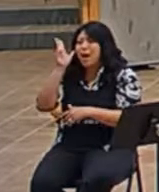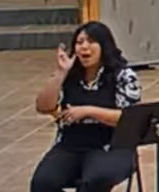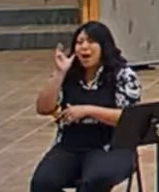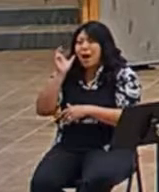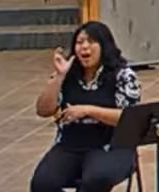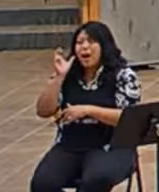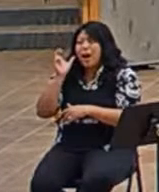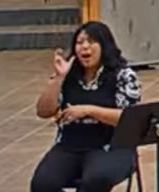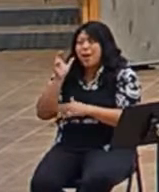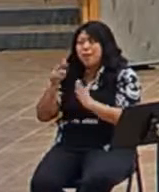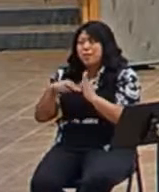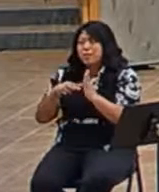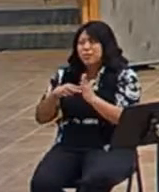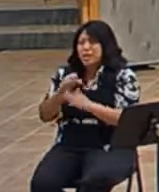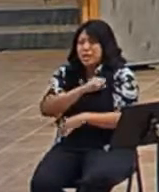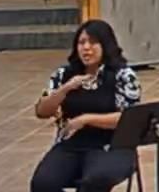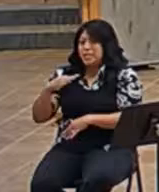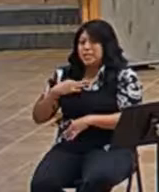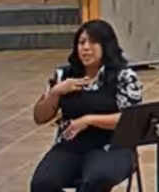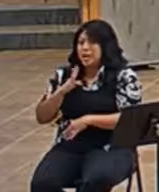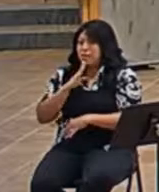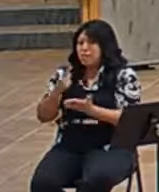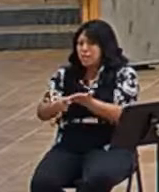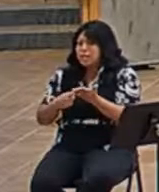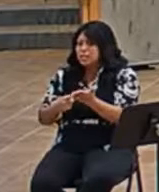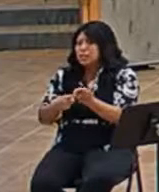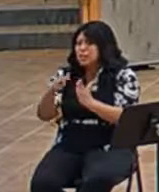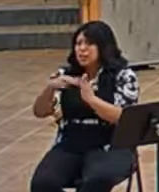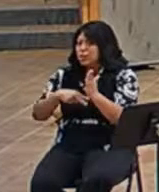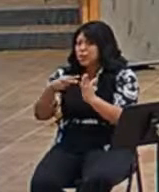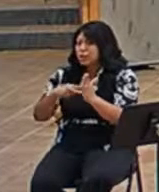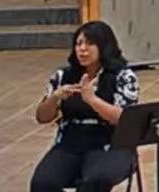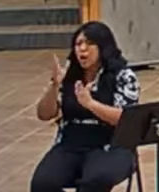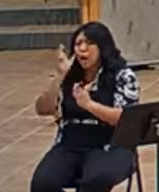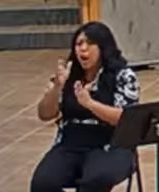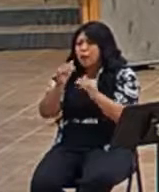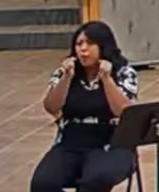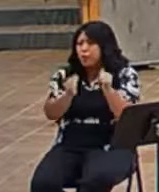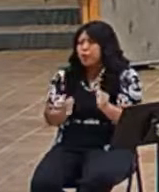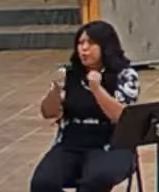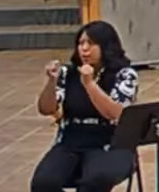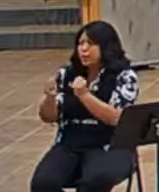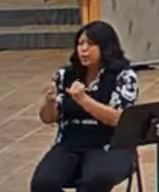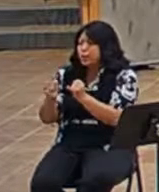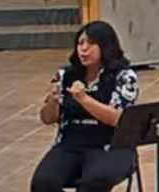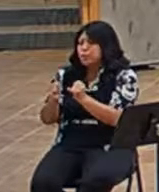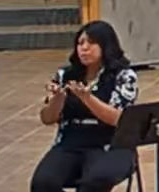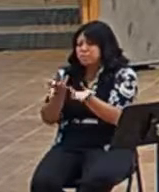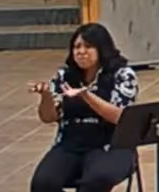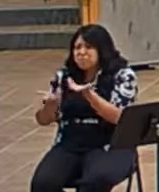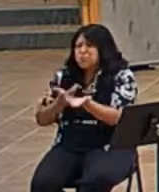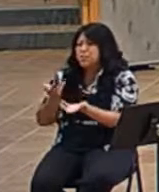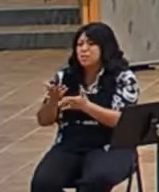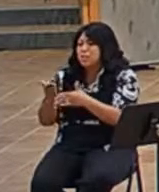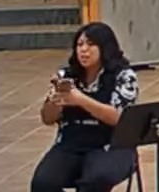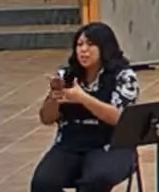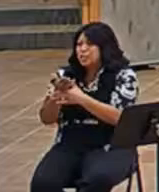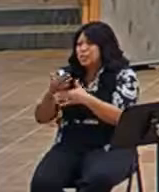heard this week, as the staff has talked about this gospel, I've heard individuals who I've talked to sharing